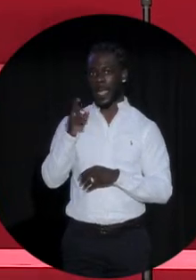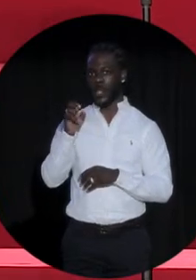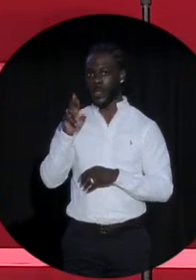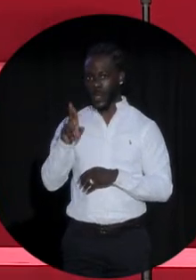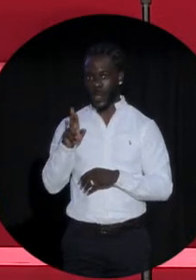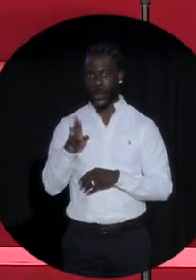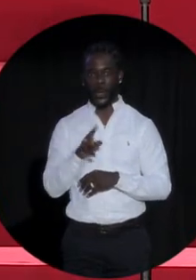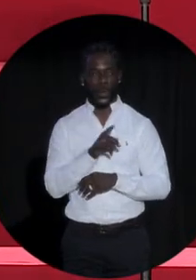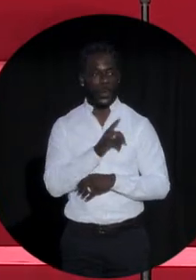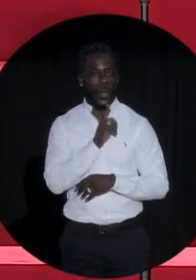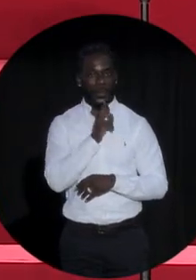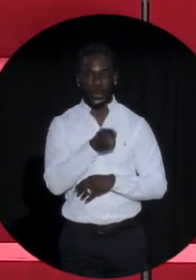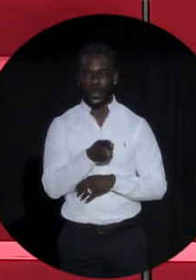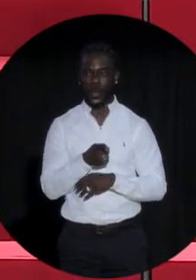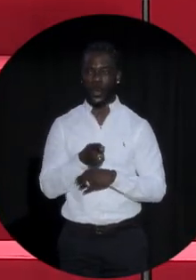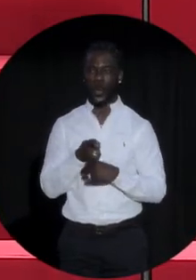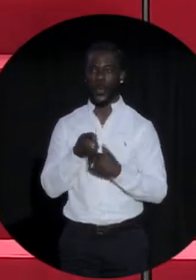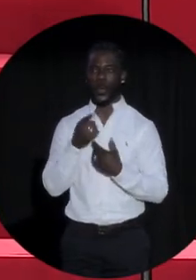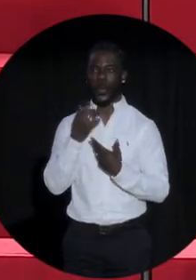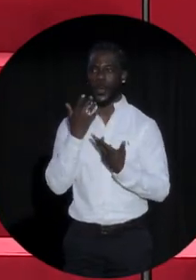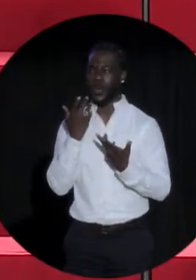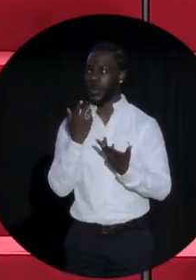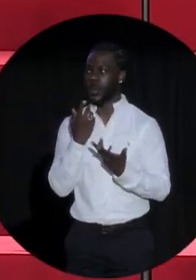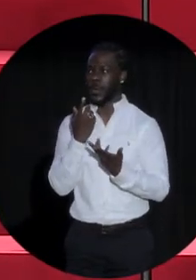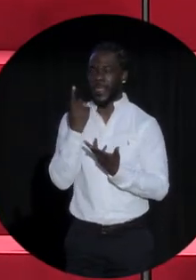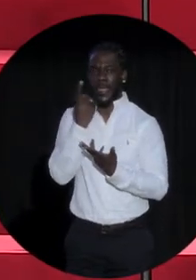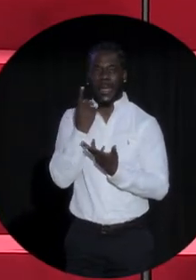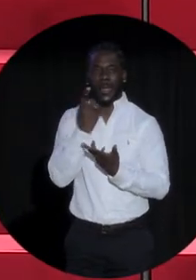like, what would MacGyver say this morning?